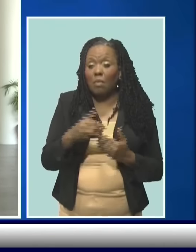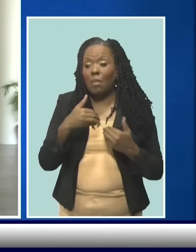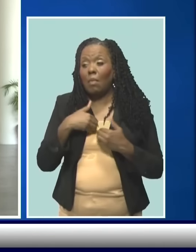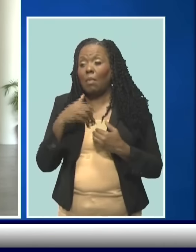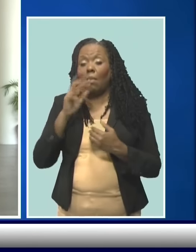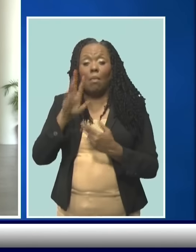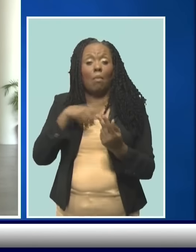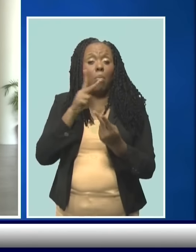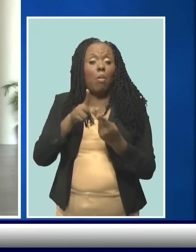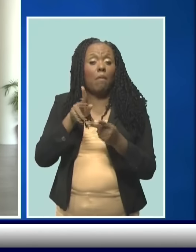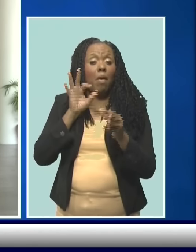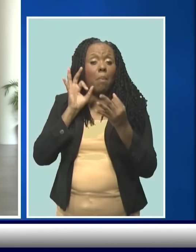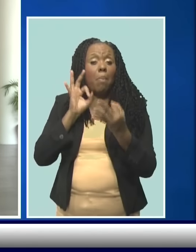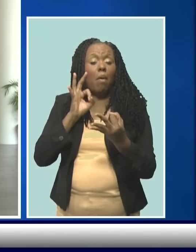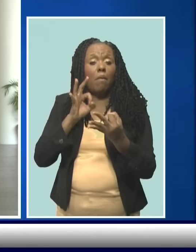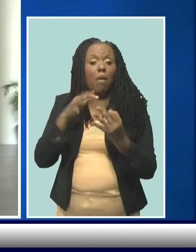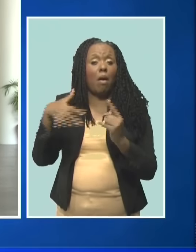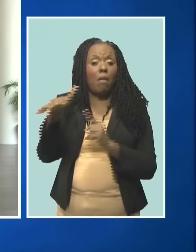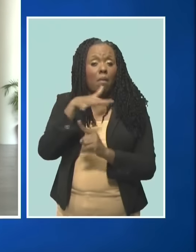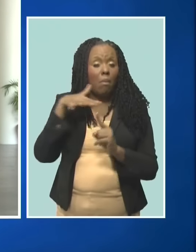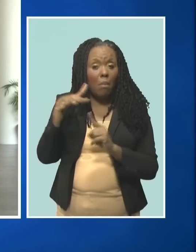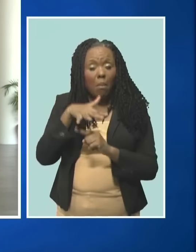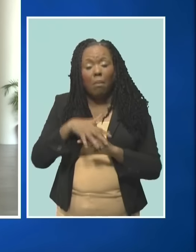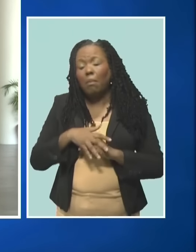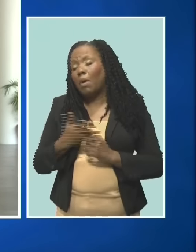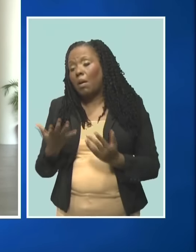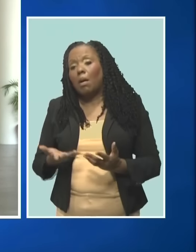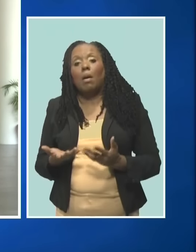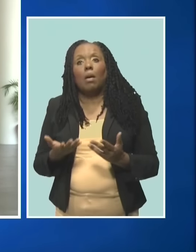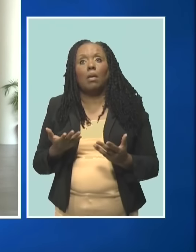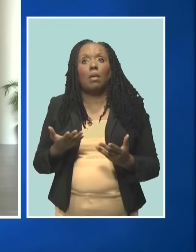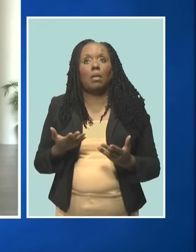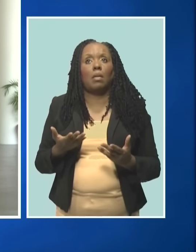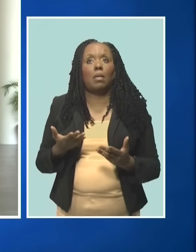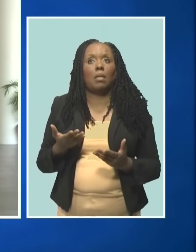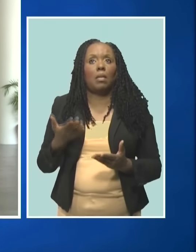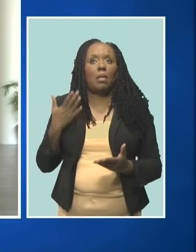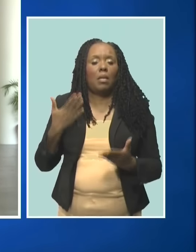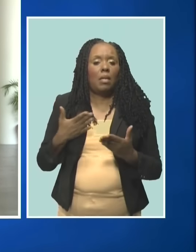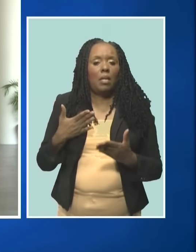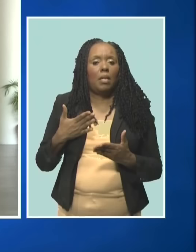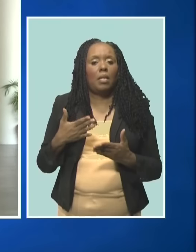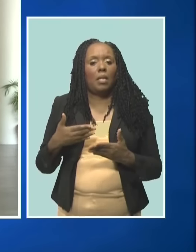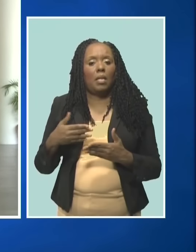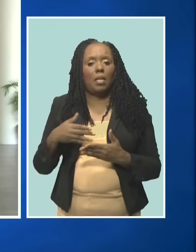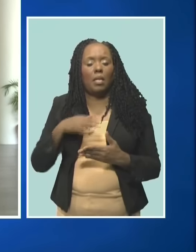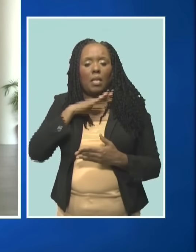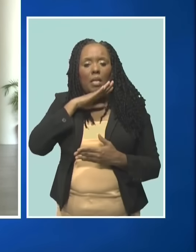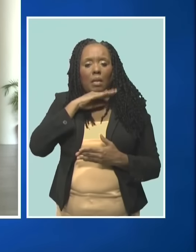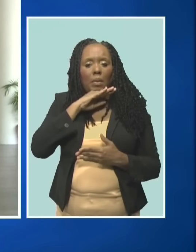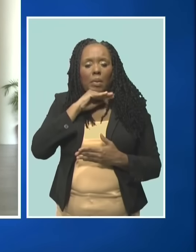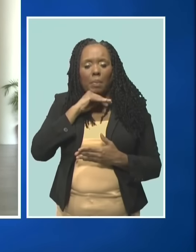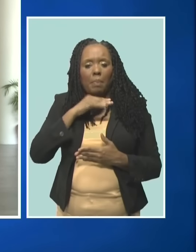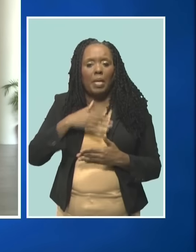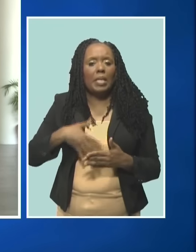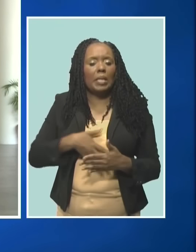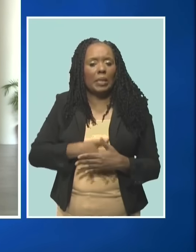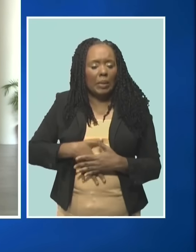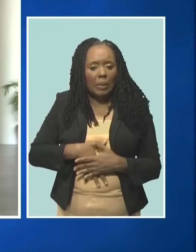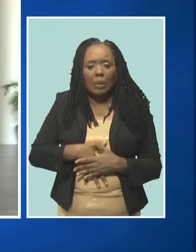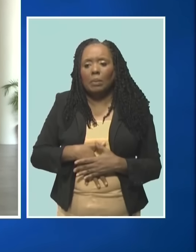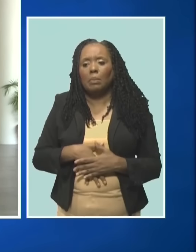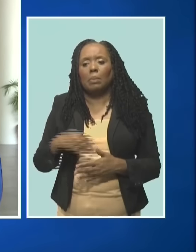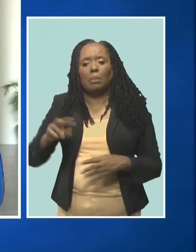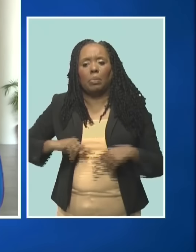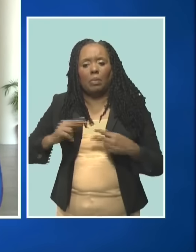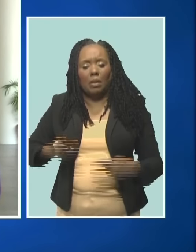environment. Maybe the pen may be wet, and they'll be prone to digestive upset. We just want to make sure that the quality